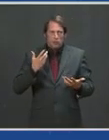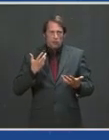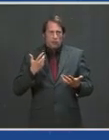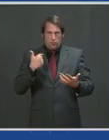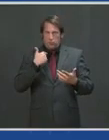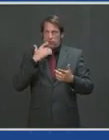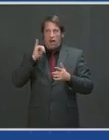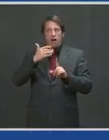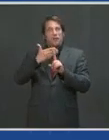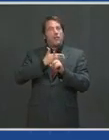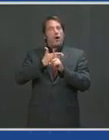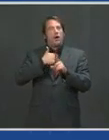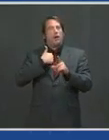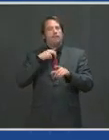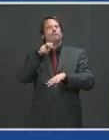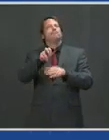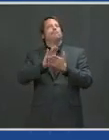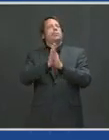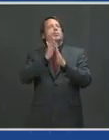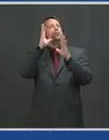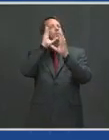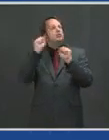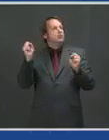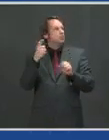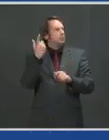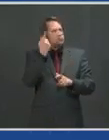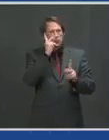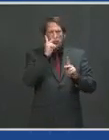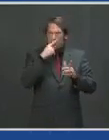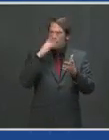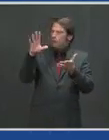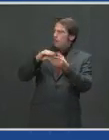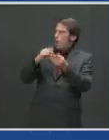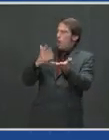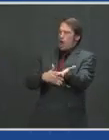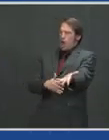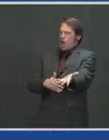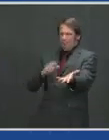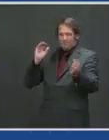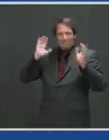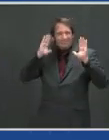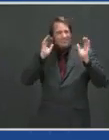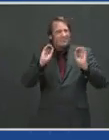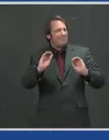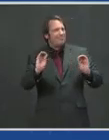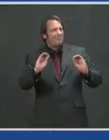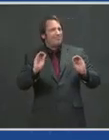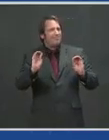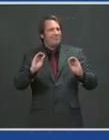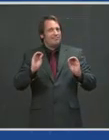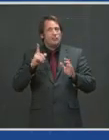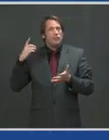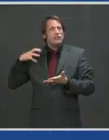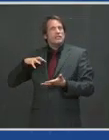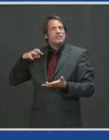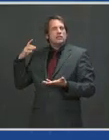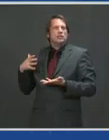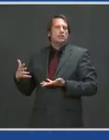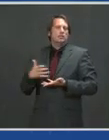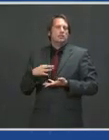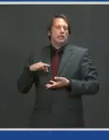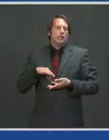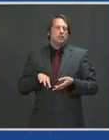K-shaped recovery, where billionaires made $300 billion more during this period. Where's the outrage